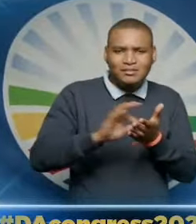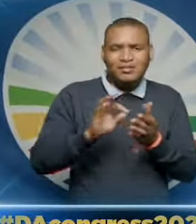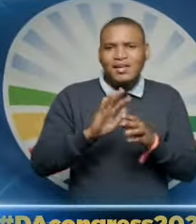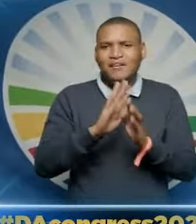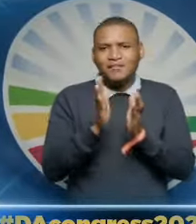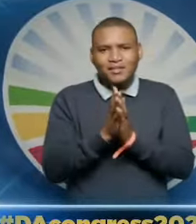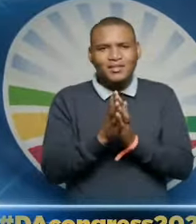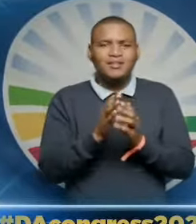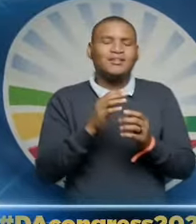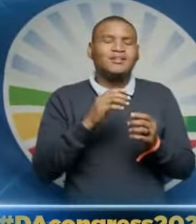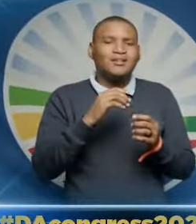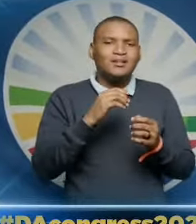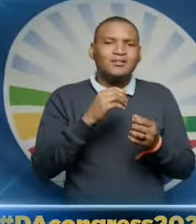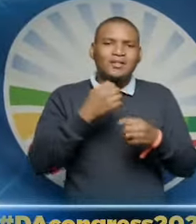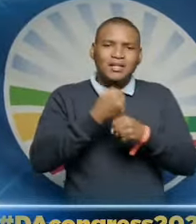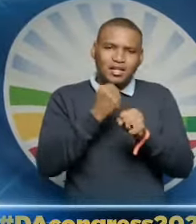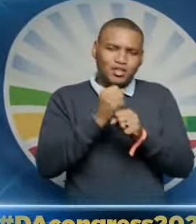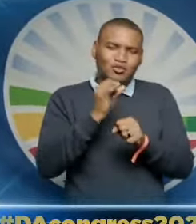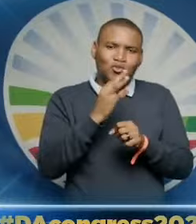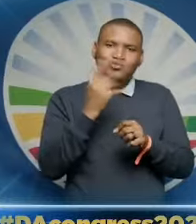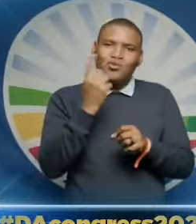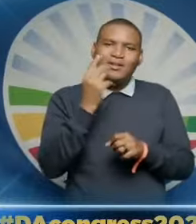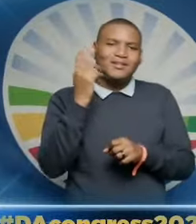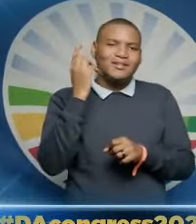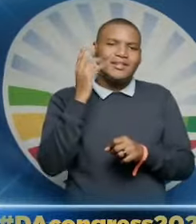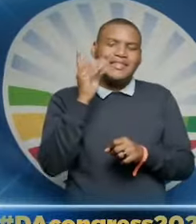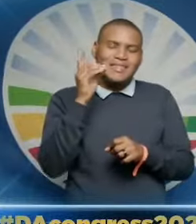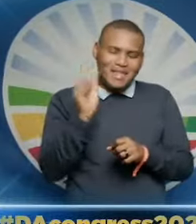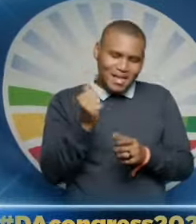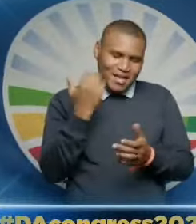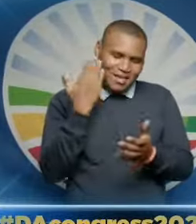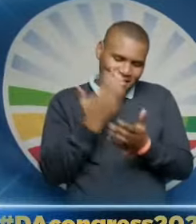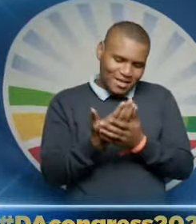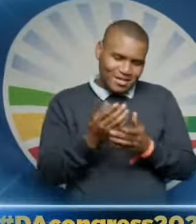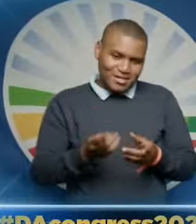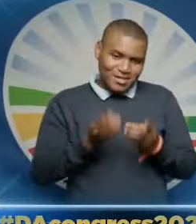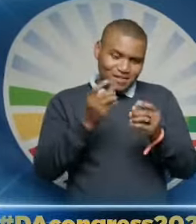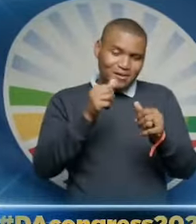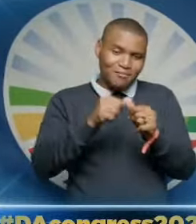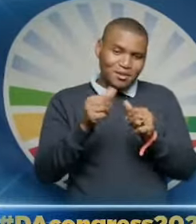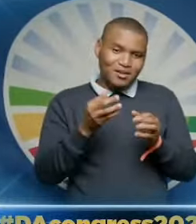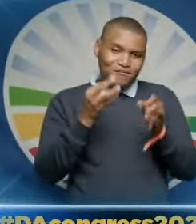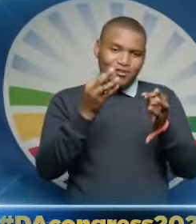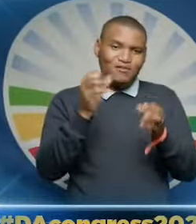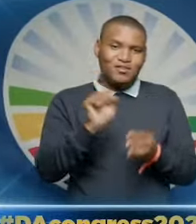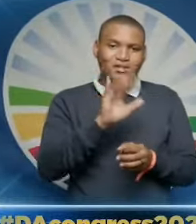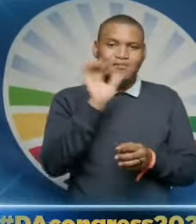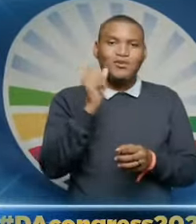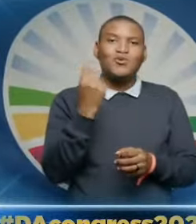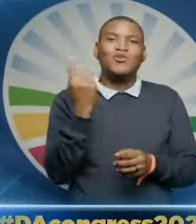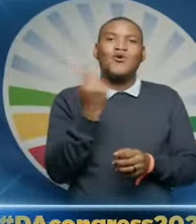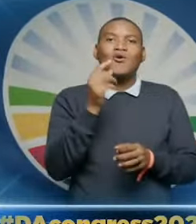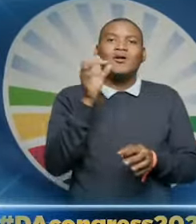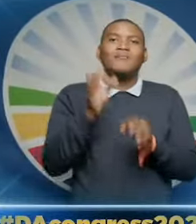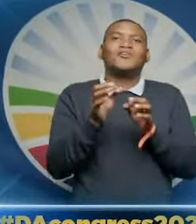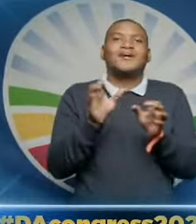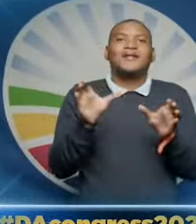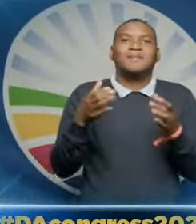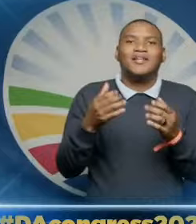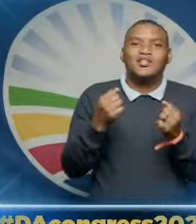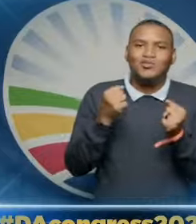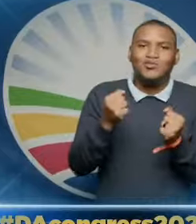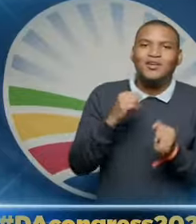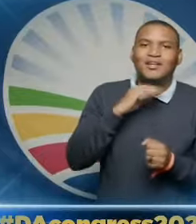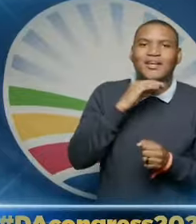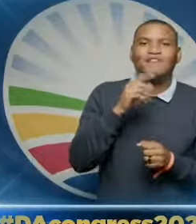jobs. And it is only the DA that can deliver a better future for South Africa. We're the only party that is strong enough with the